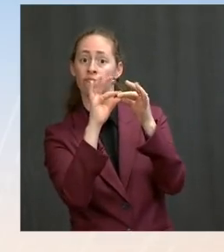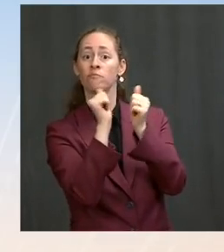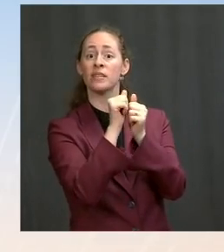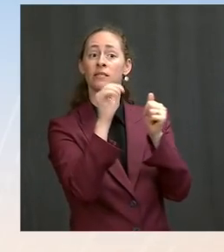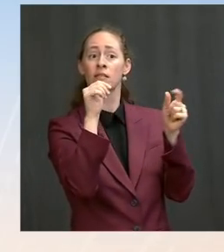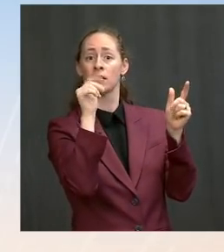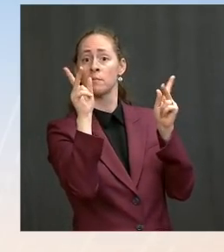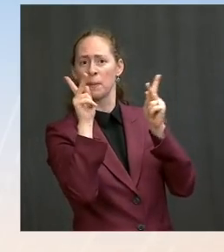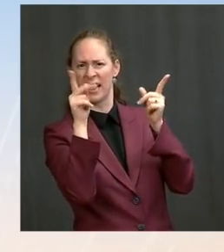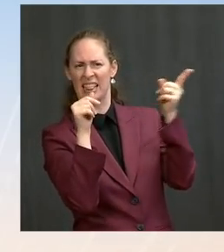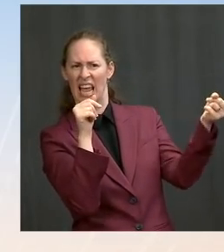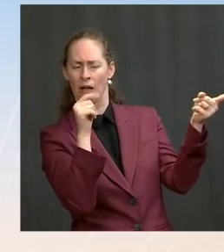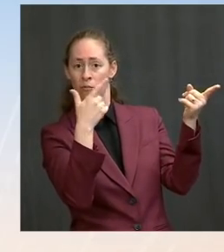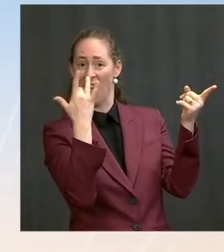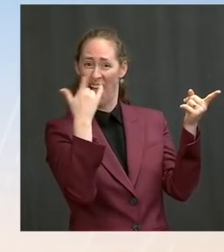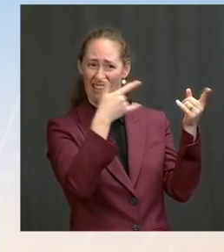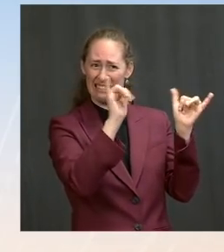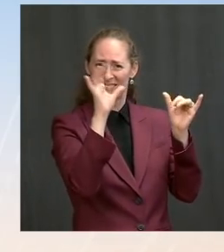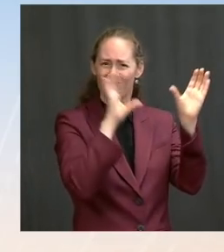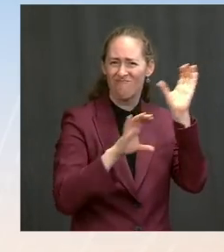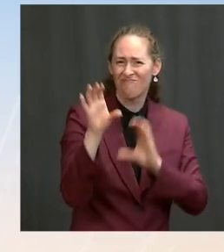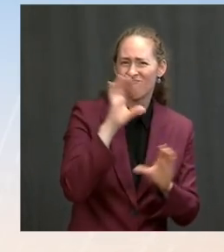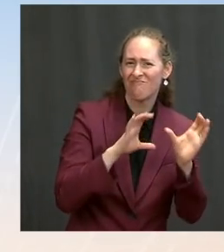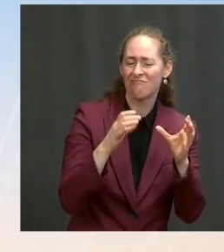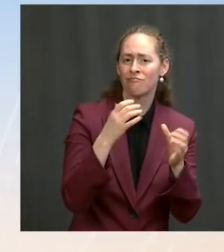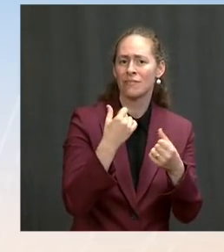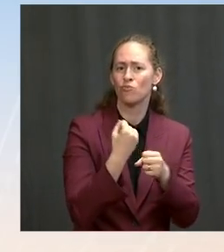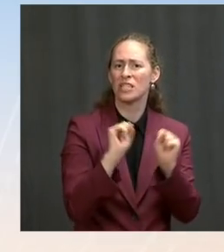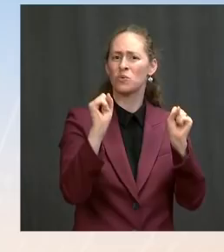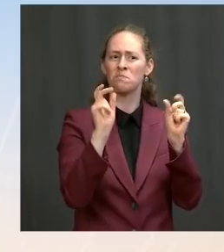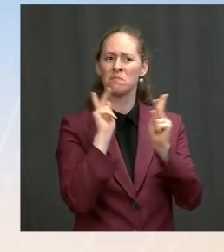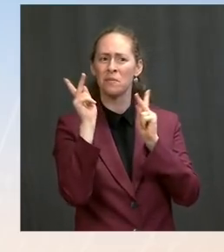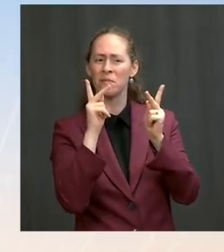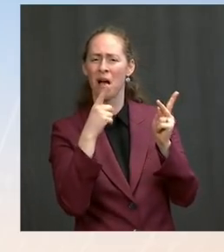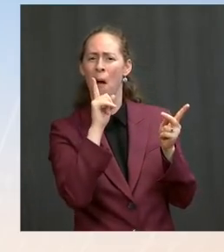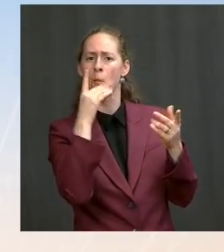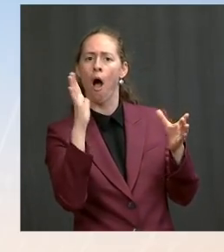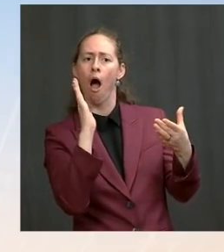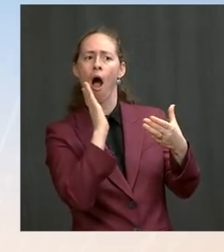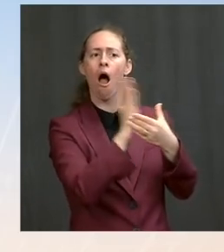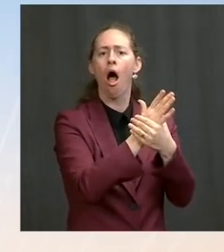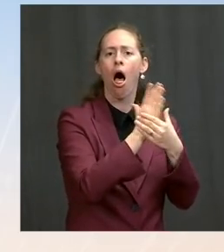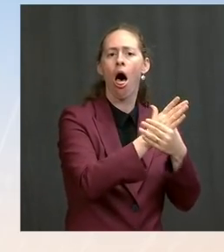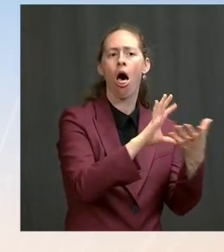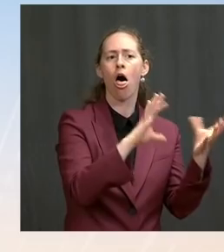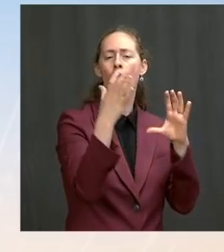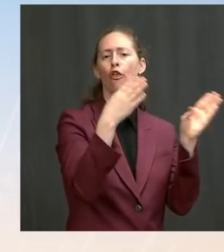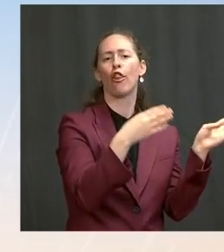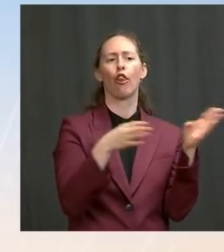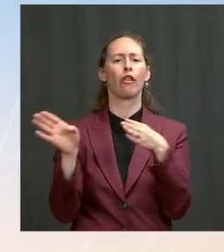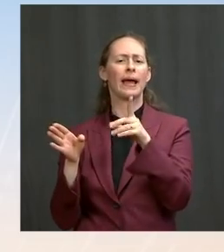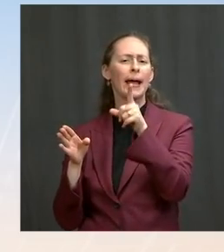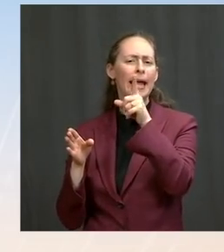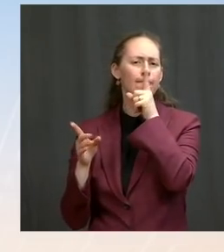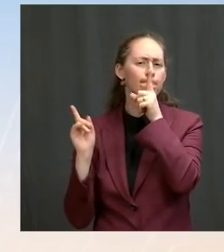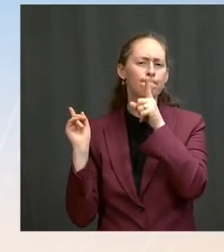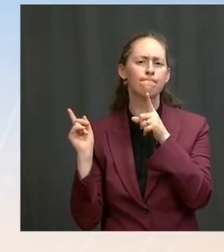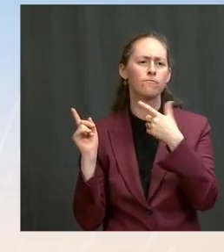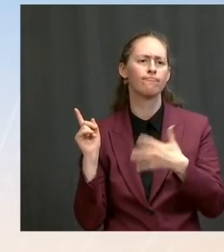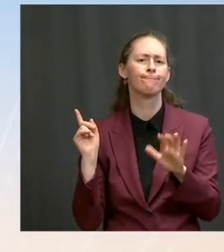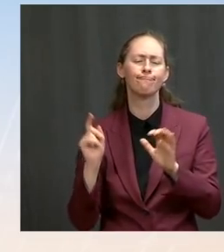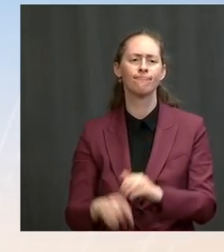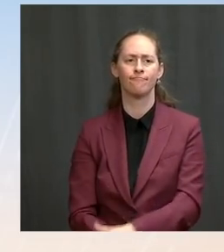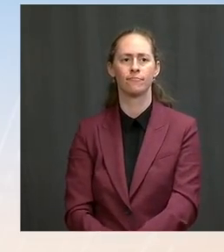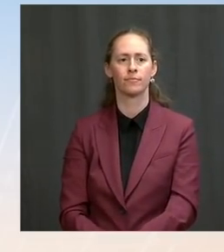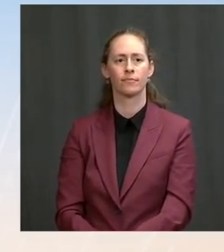ongoing search and rescue effort on the ground, and we want to ensure we're not doing anything to pull away from those resources. And secondly, on Afghanistan, are you